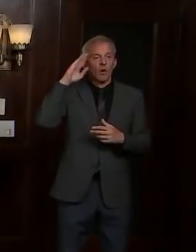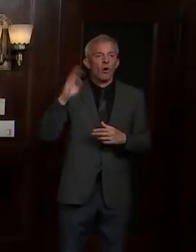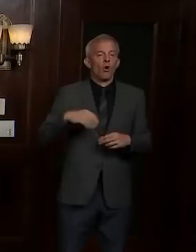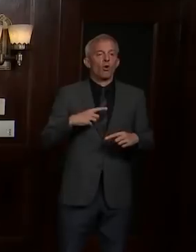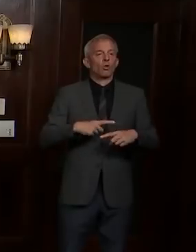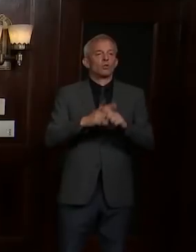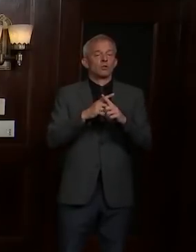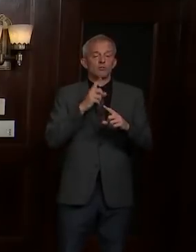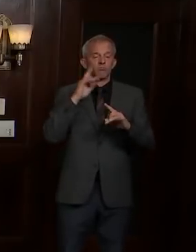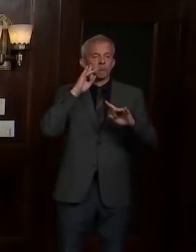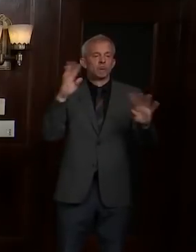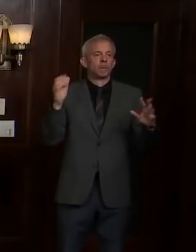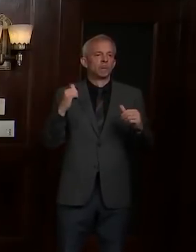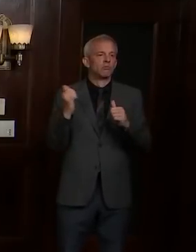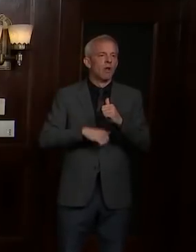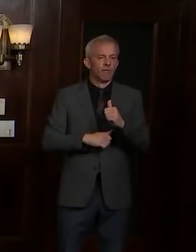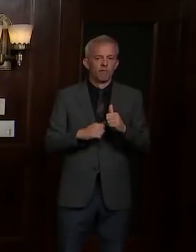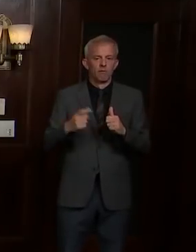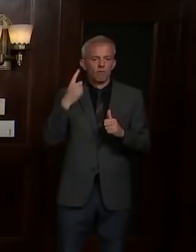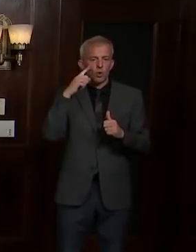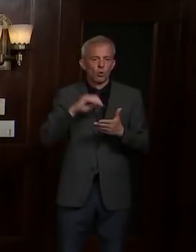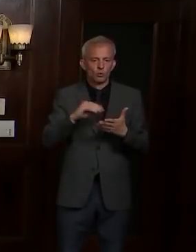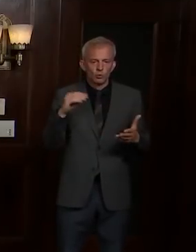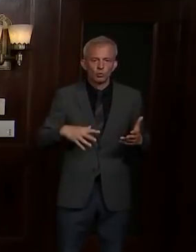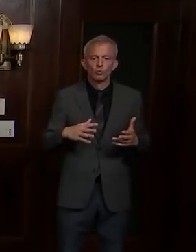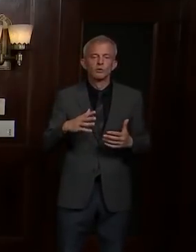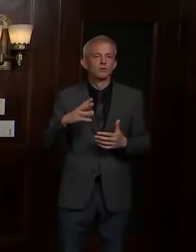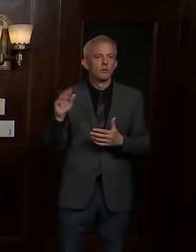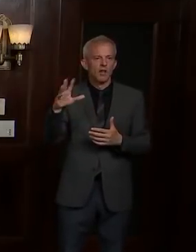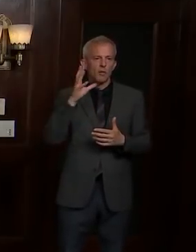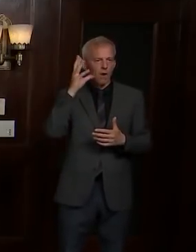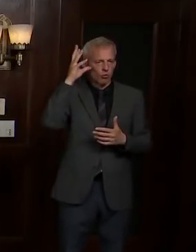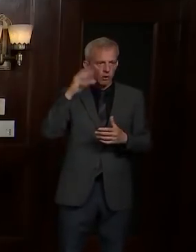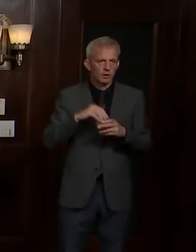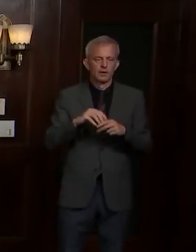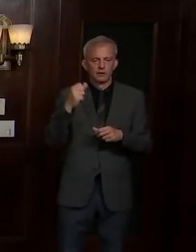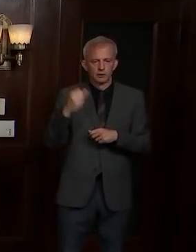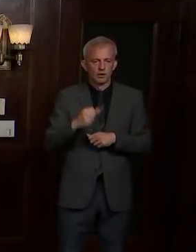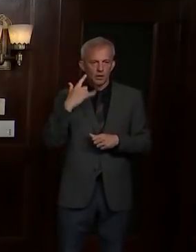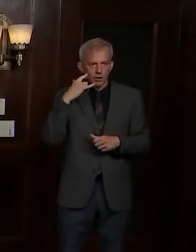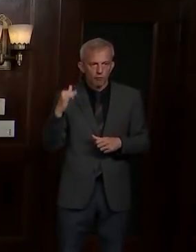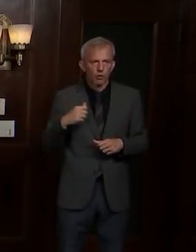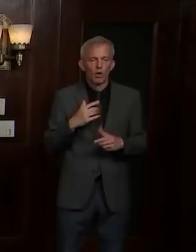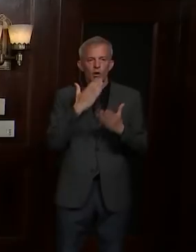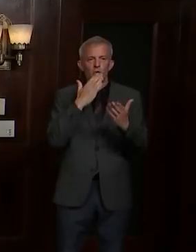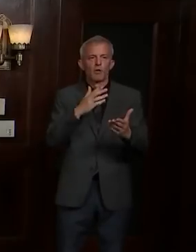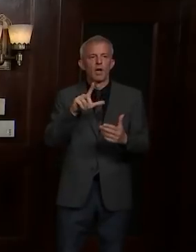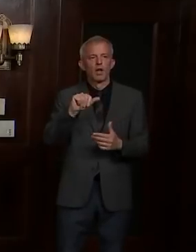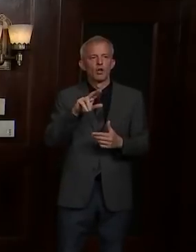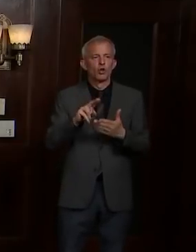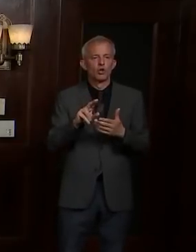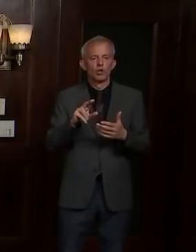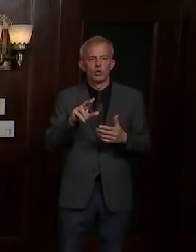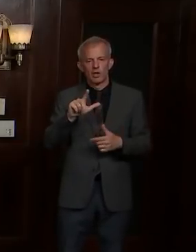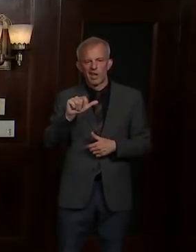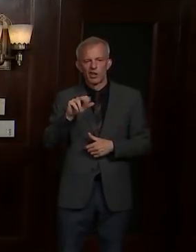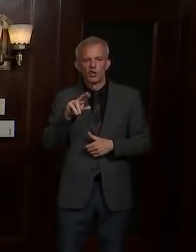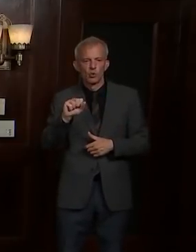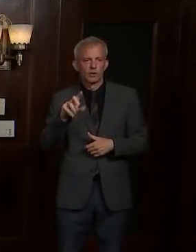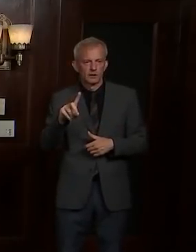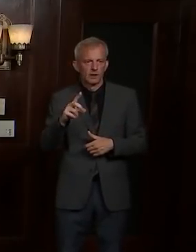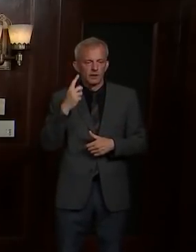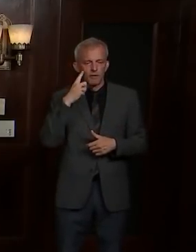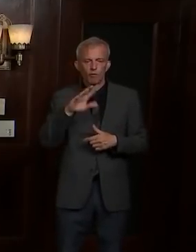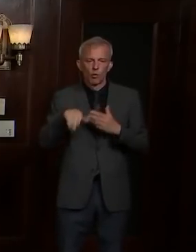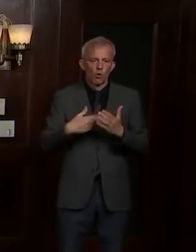hard on students and their parents across the region, and I want to thank LA Unified School District for all that they continue to do